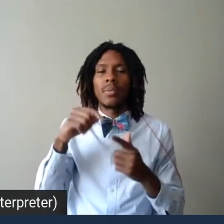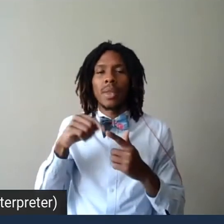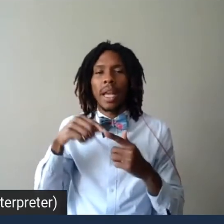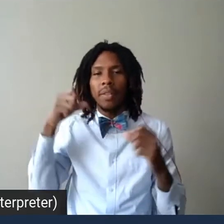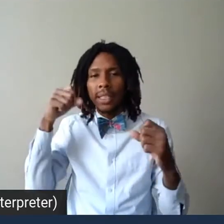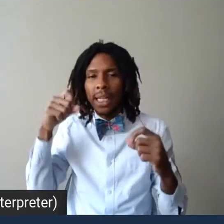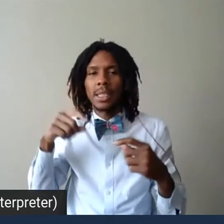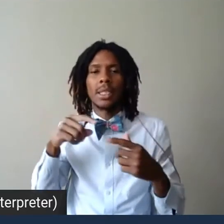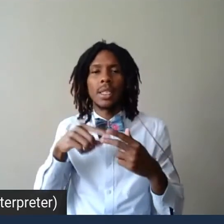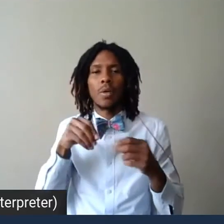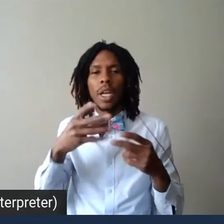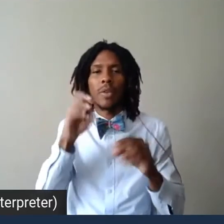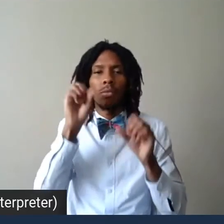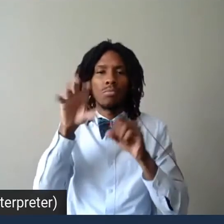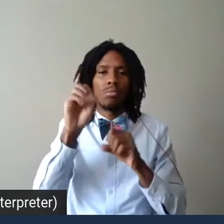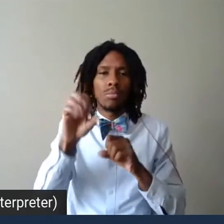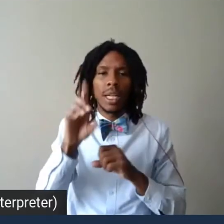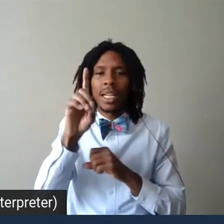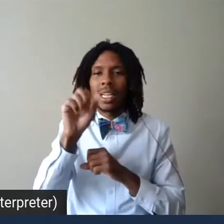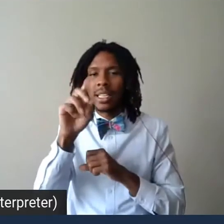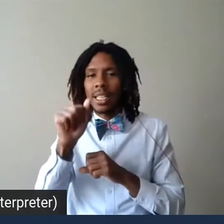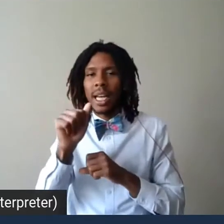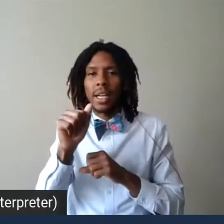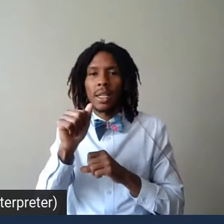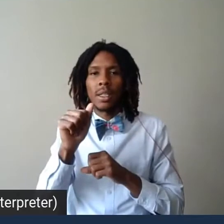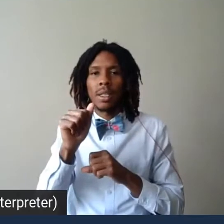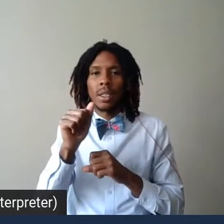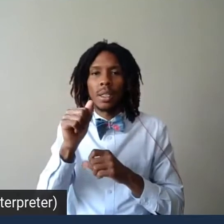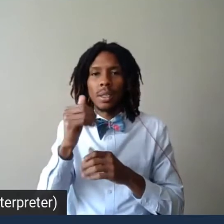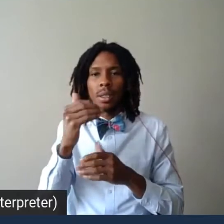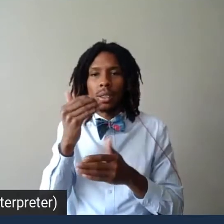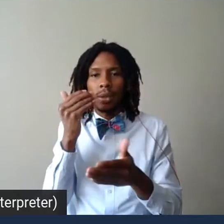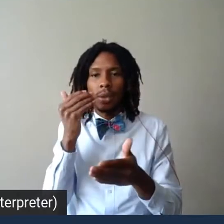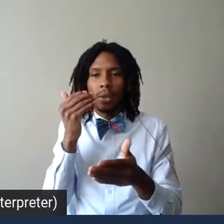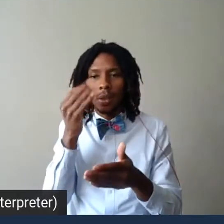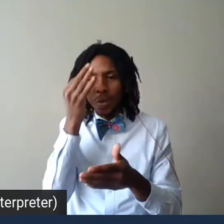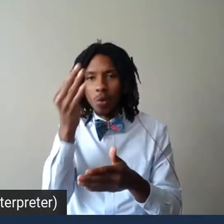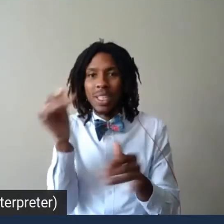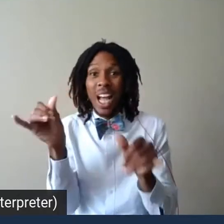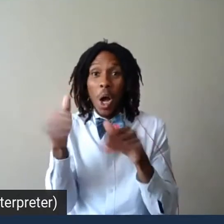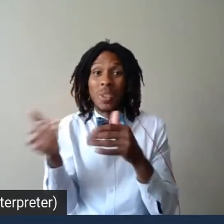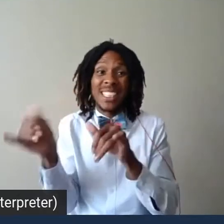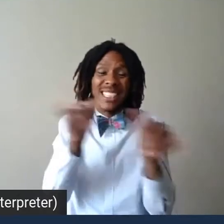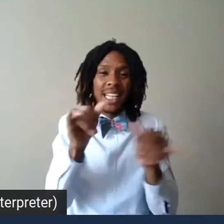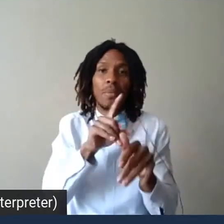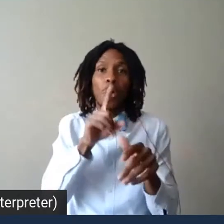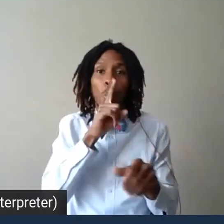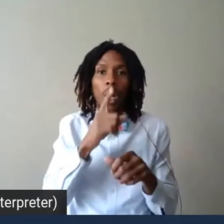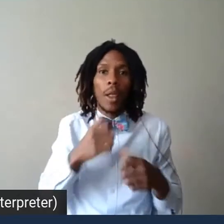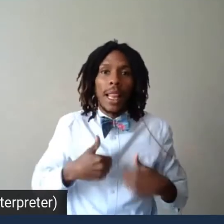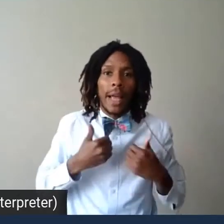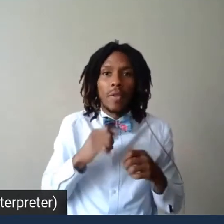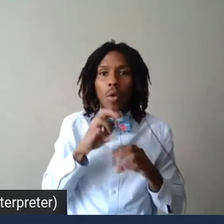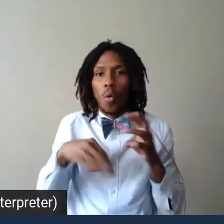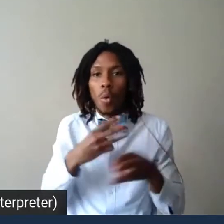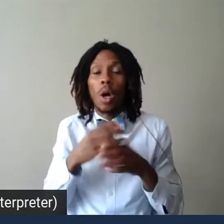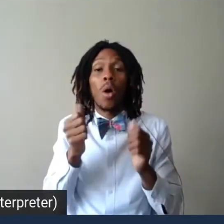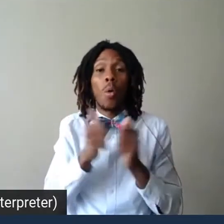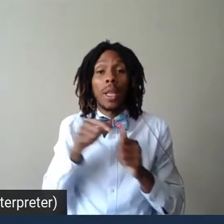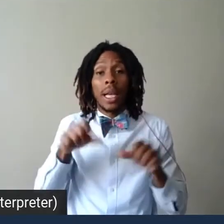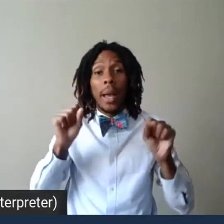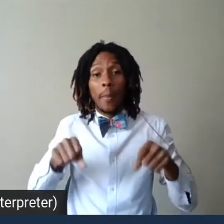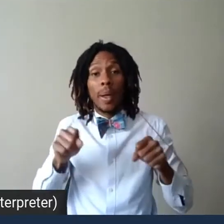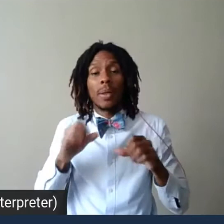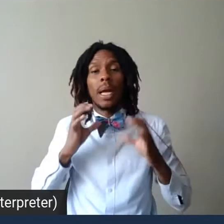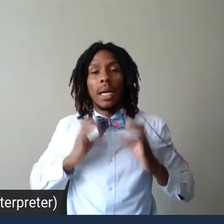giving you out data that is as close to the real world as you can code up. And with this ability, customers can